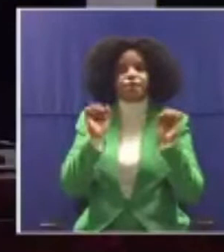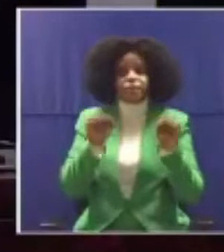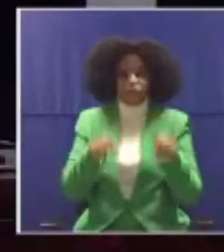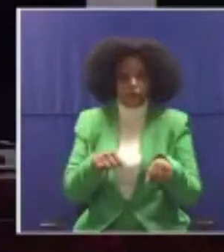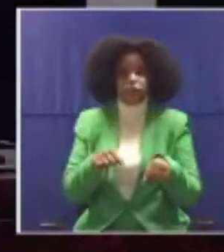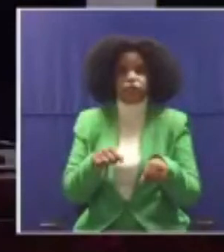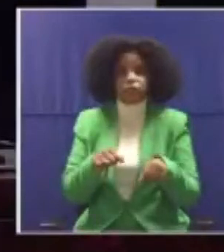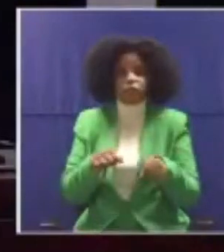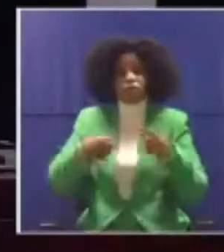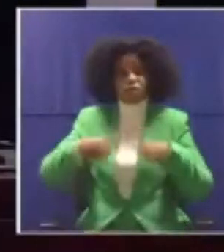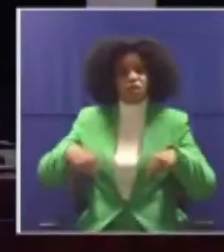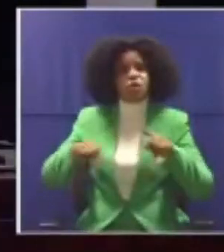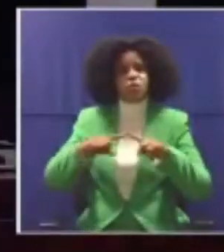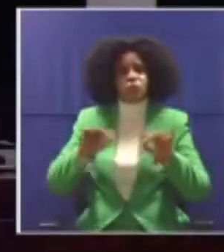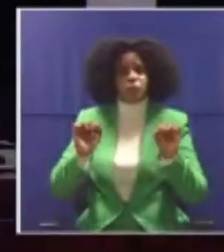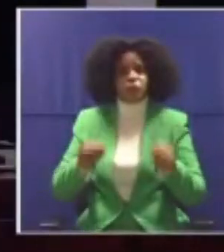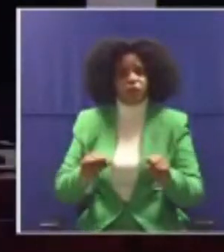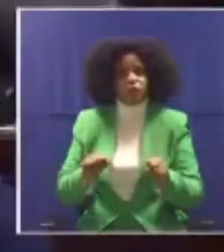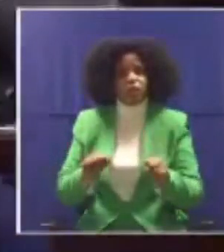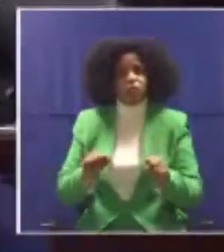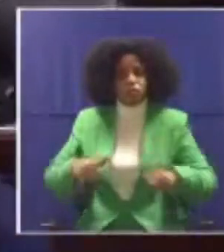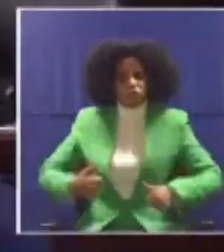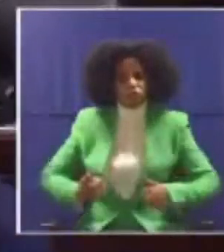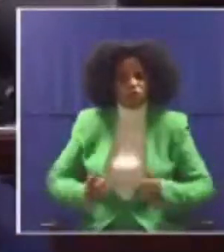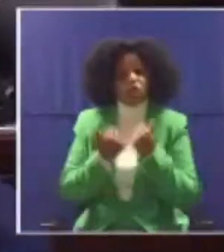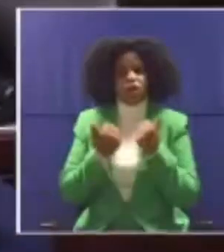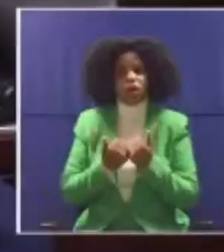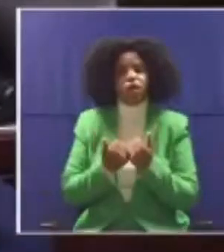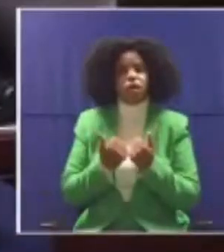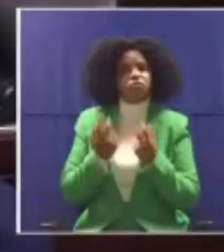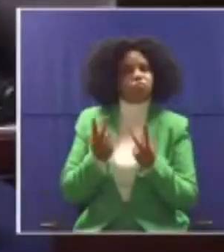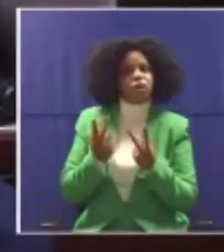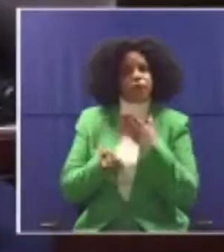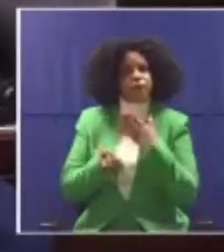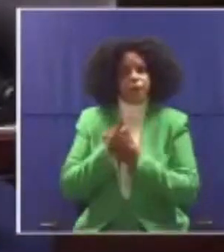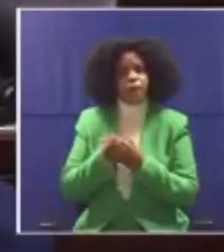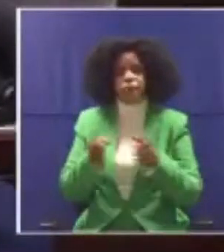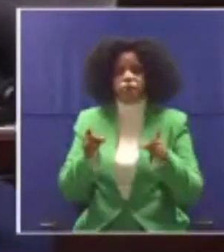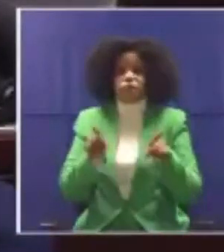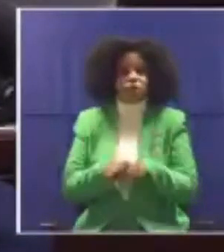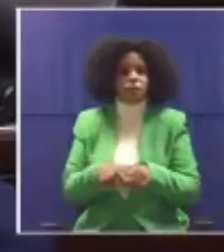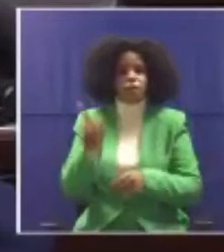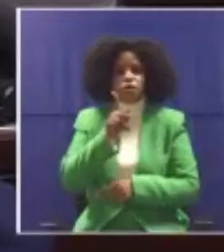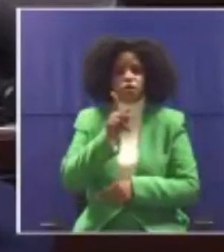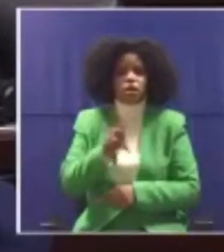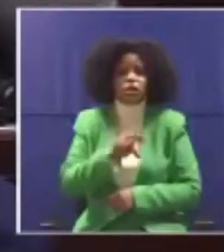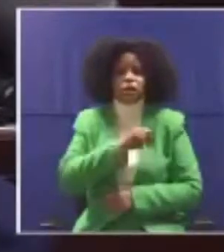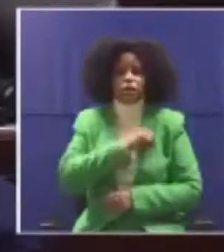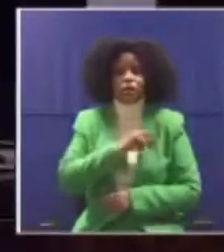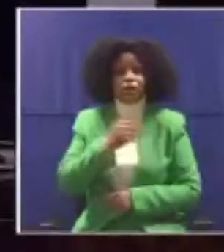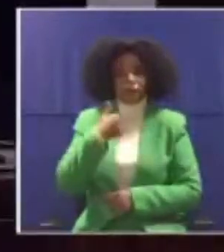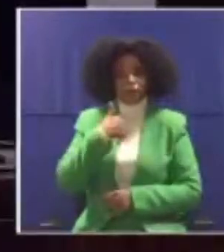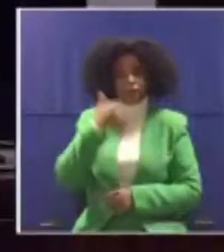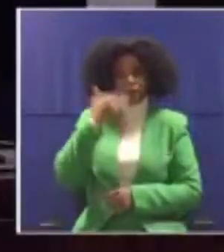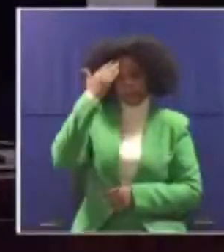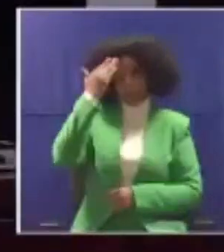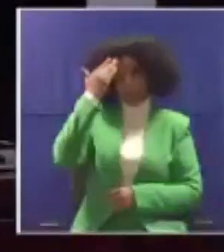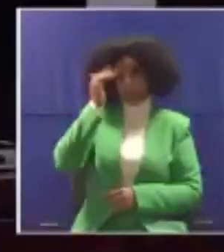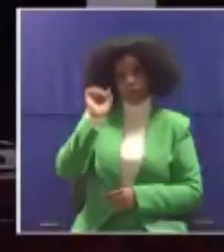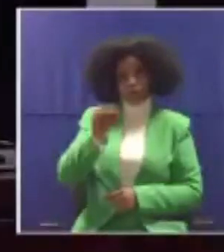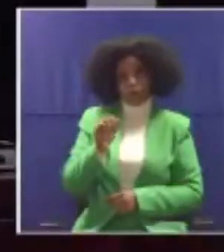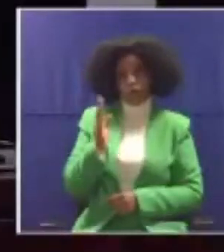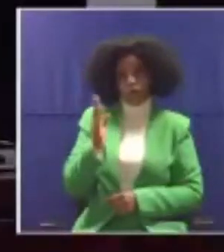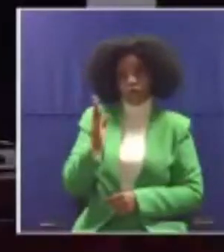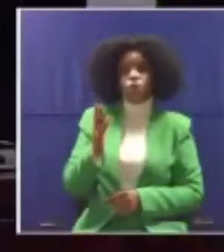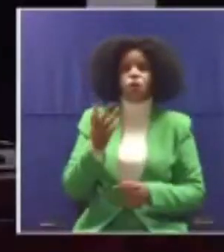We are going to challenge you even in KZN. I know that you are very comfortable that you will win KZN.